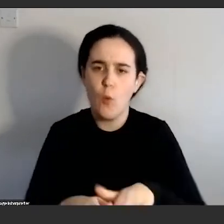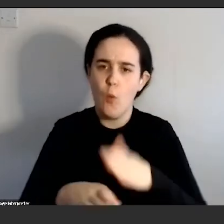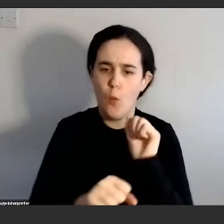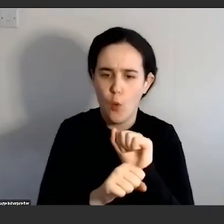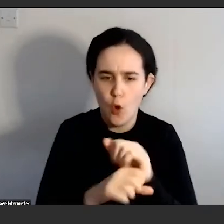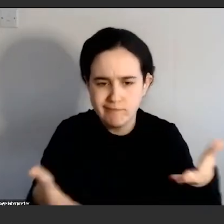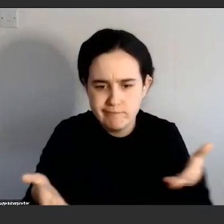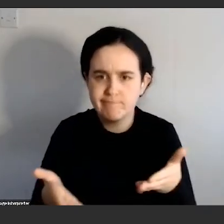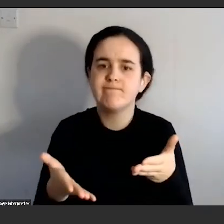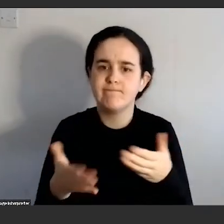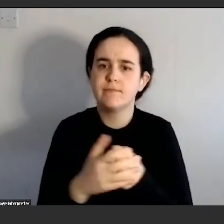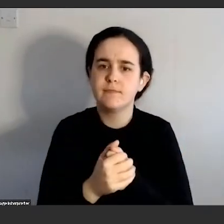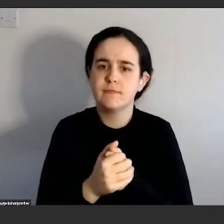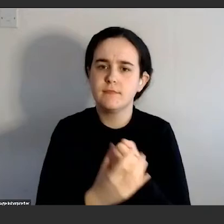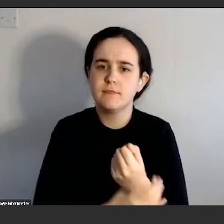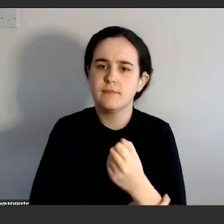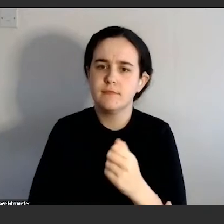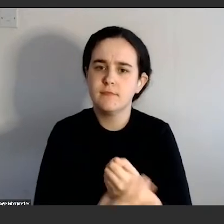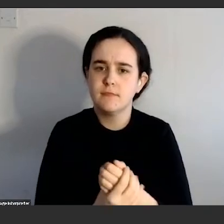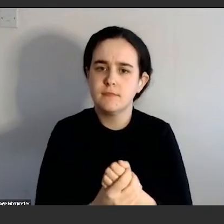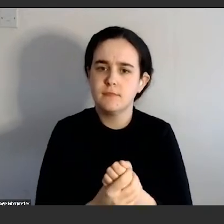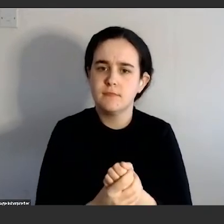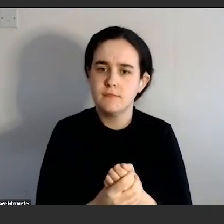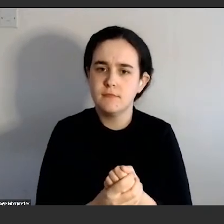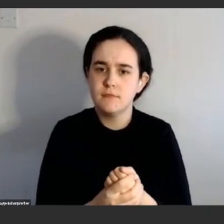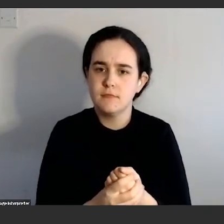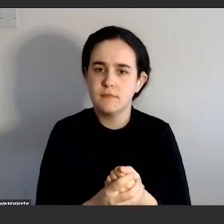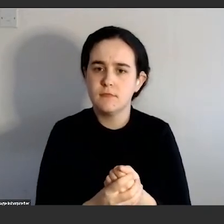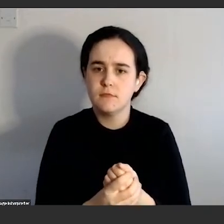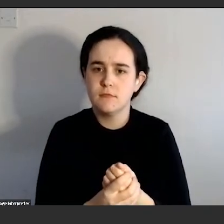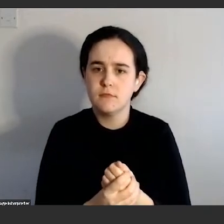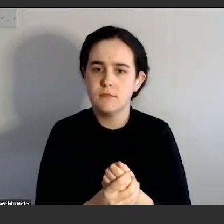people with lived experiences in the planning and implementation